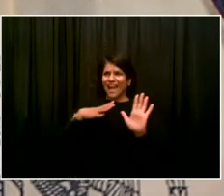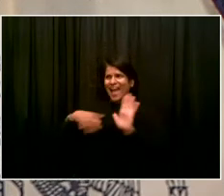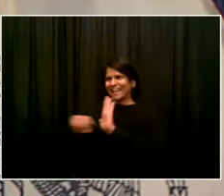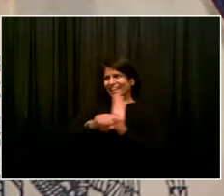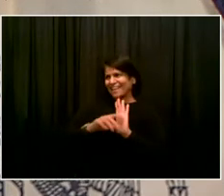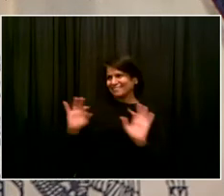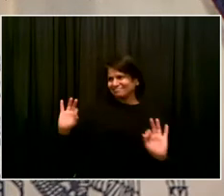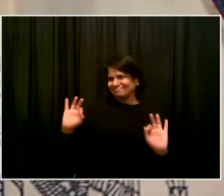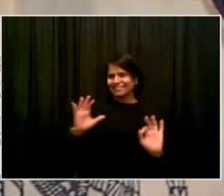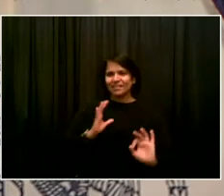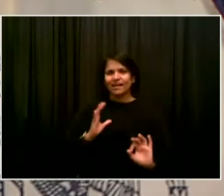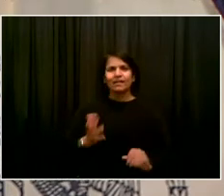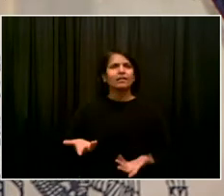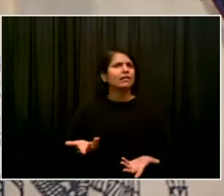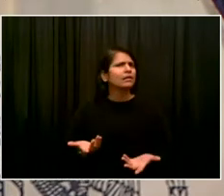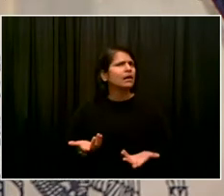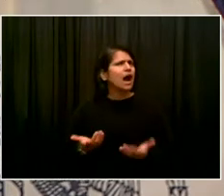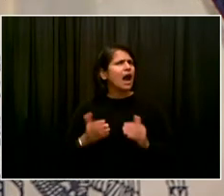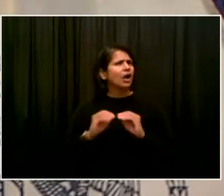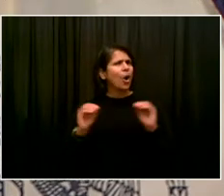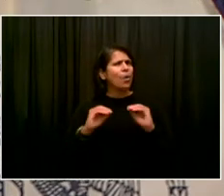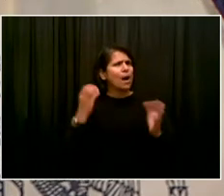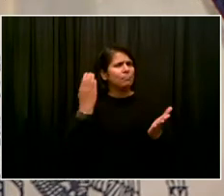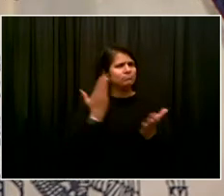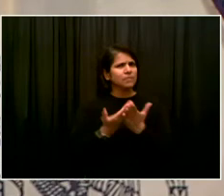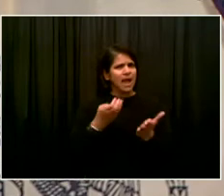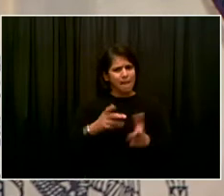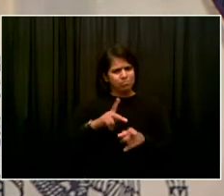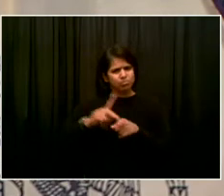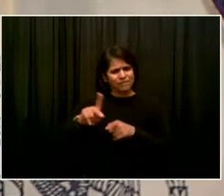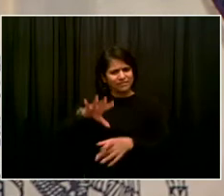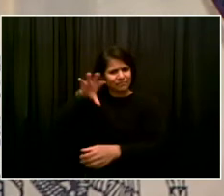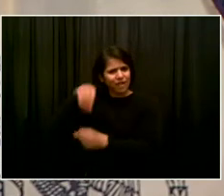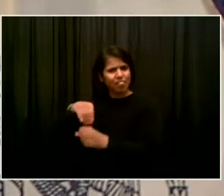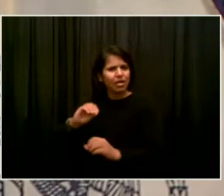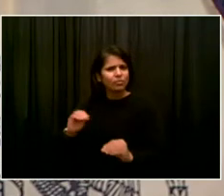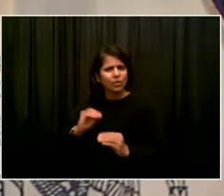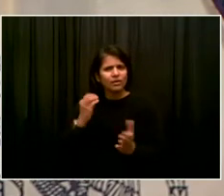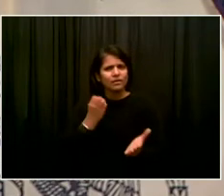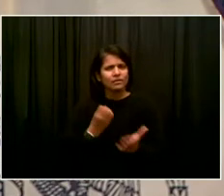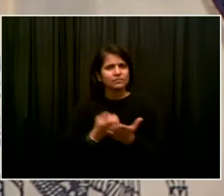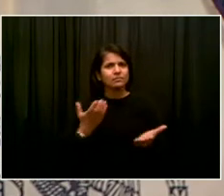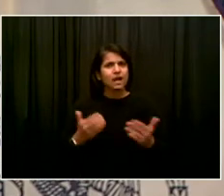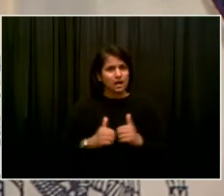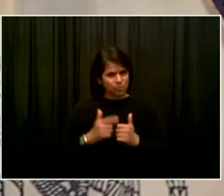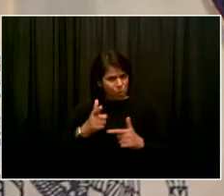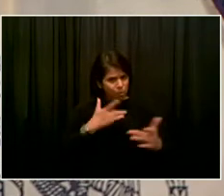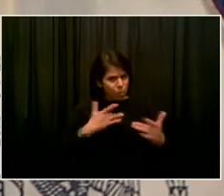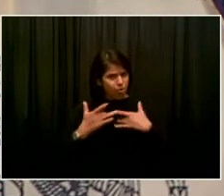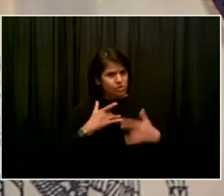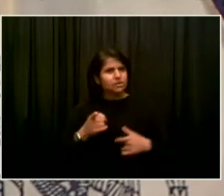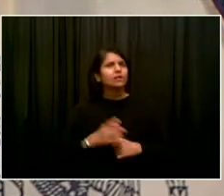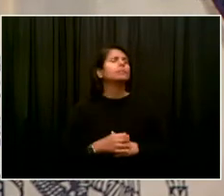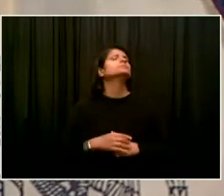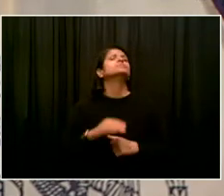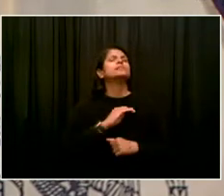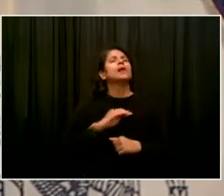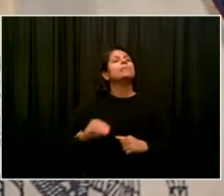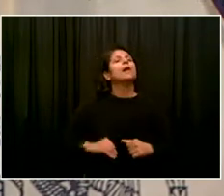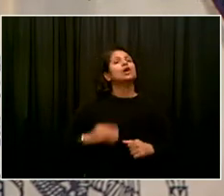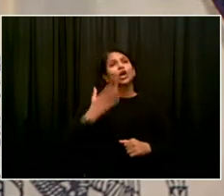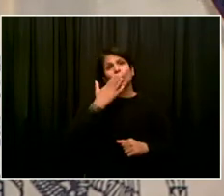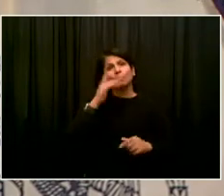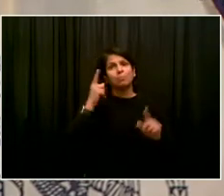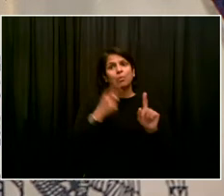into the discussion, too, because we haven't heard his voice yet, and he is a voice of wisdom. Look, I think that we should see the tests as one